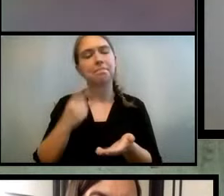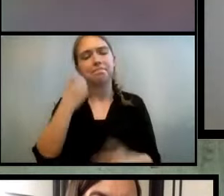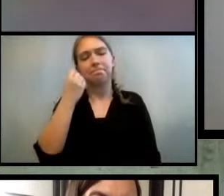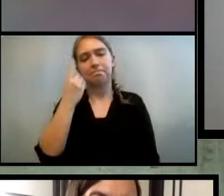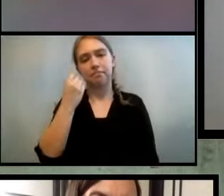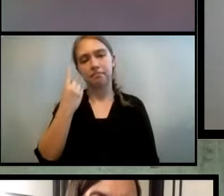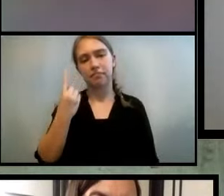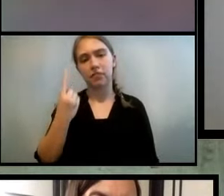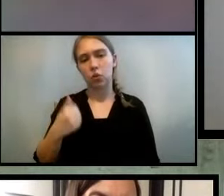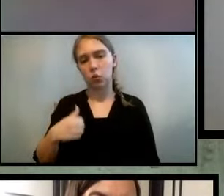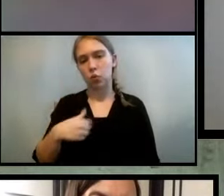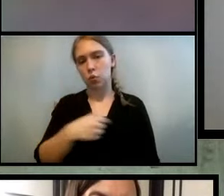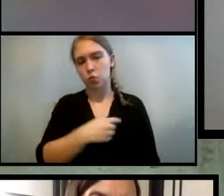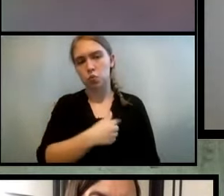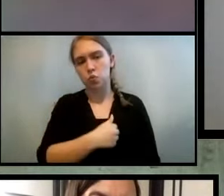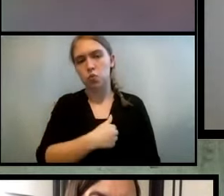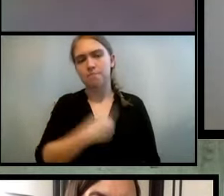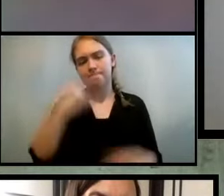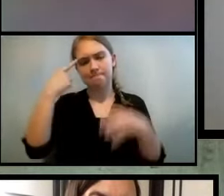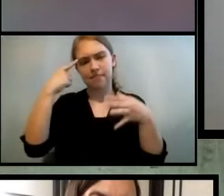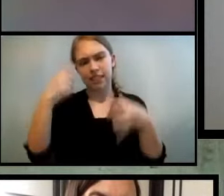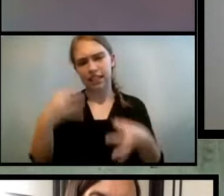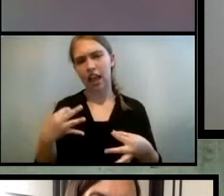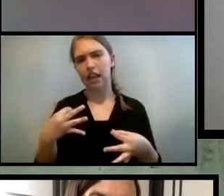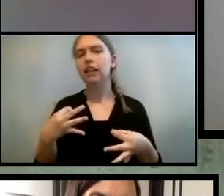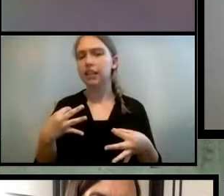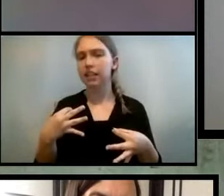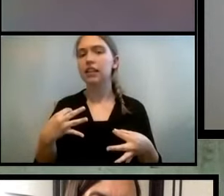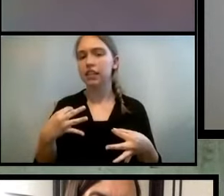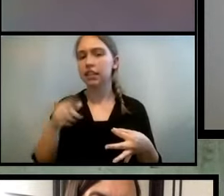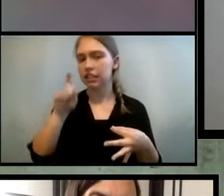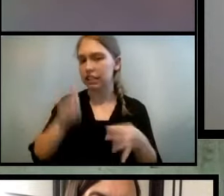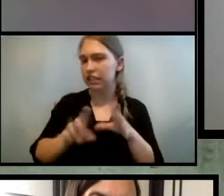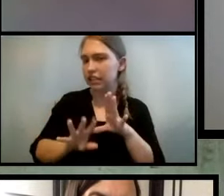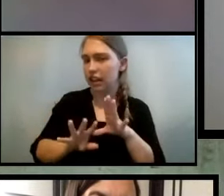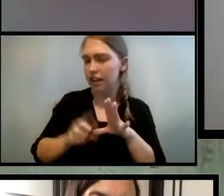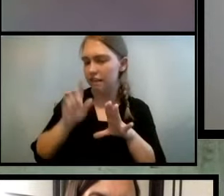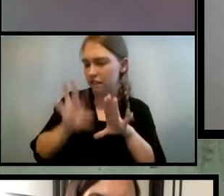we figured that what we needed was someone to help curate the voice.